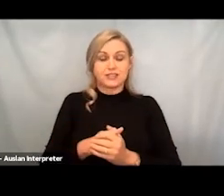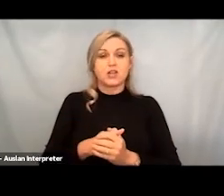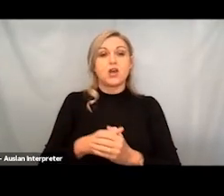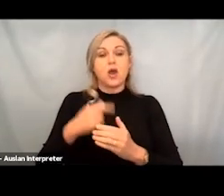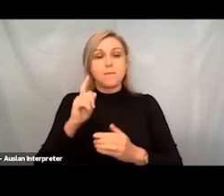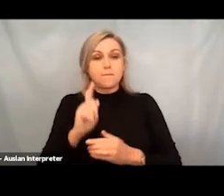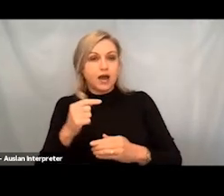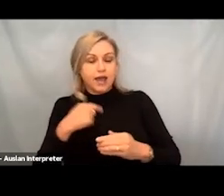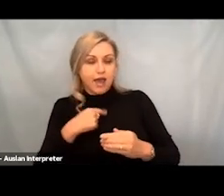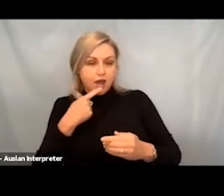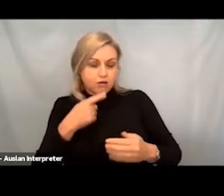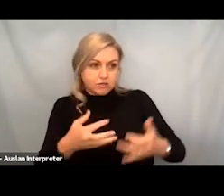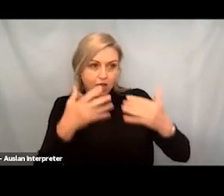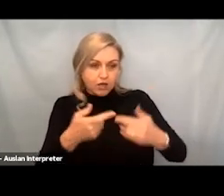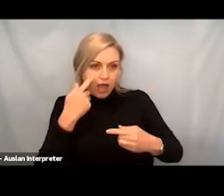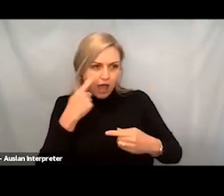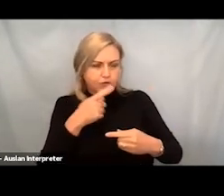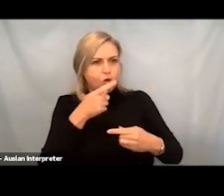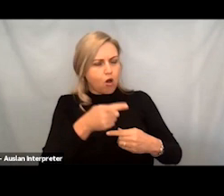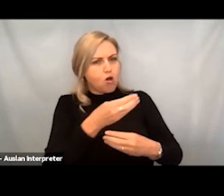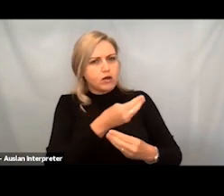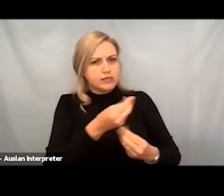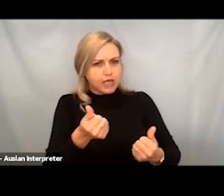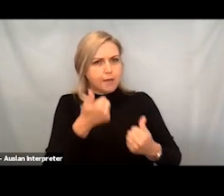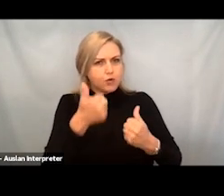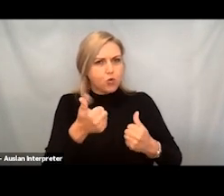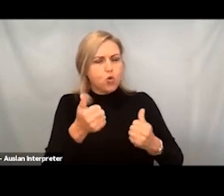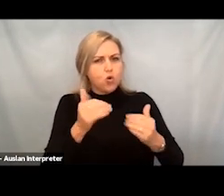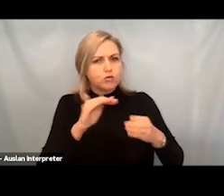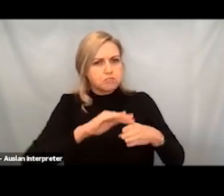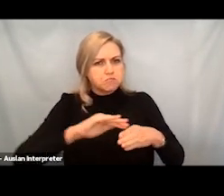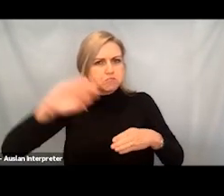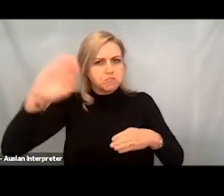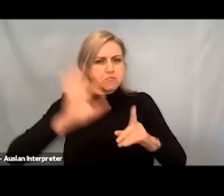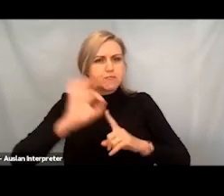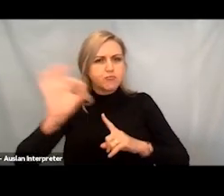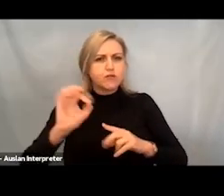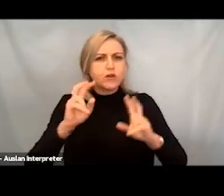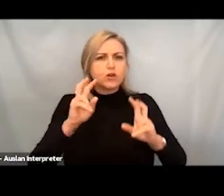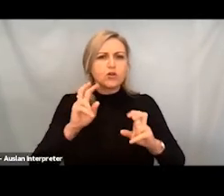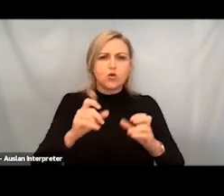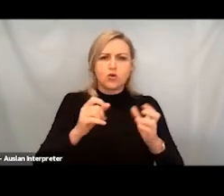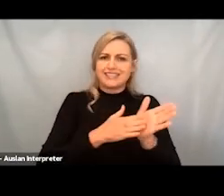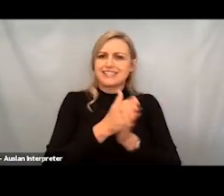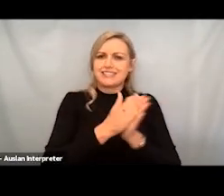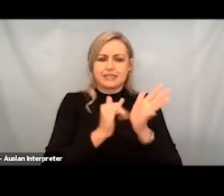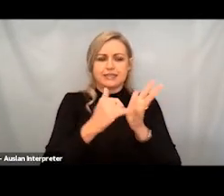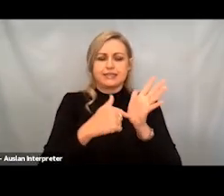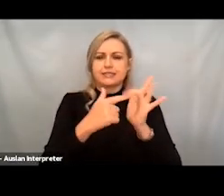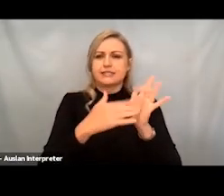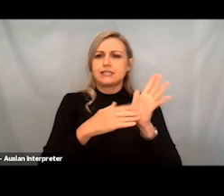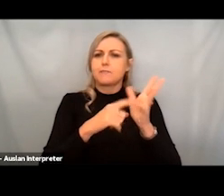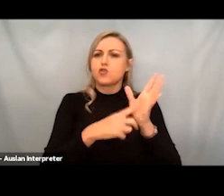suggests, that there are promising directions with what's called what we call agonist therapy, so stimulant drugs with similar properties